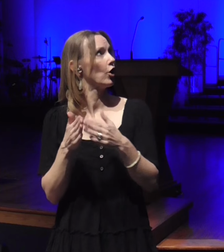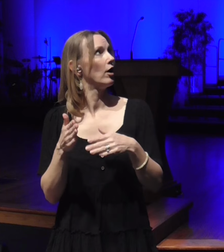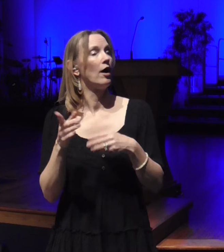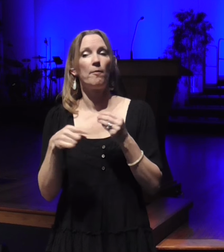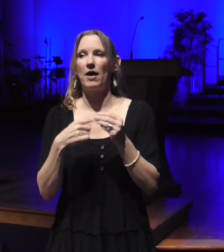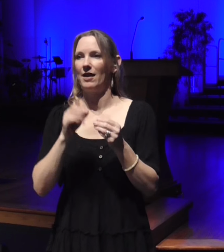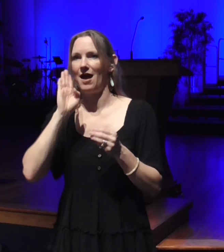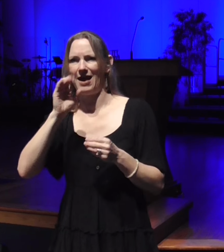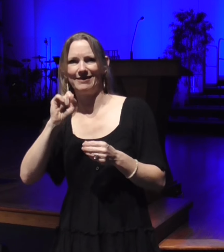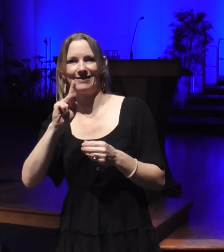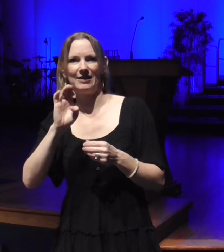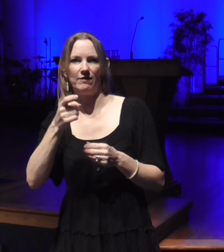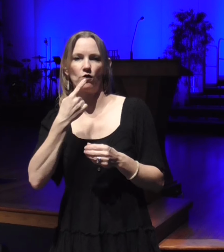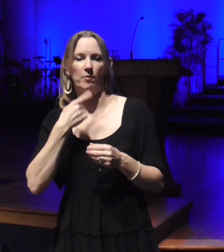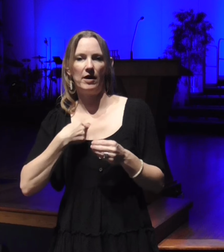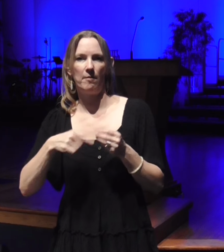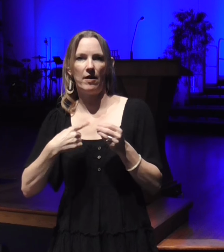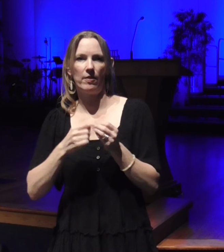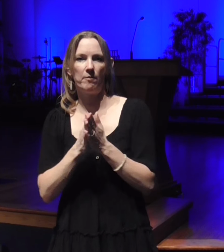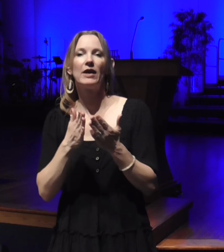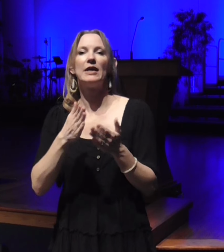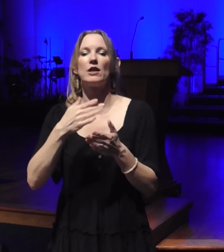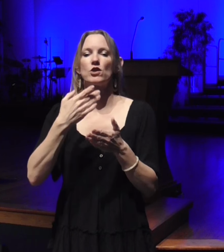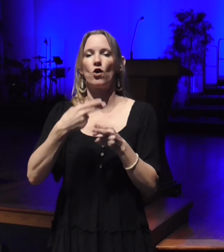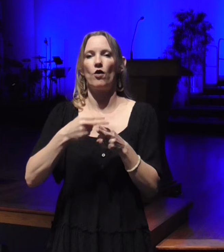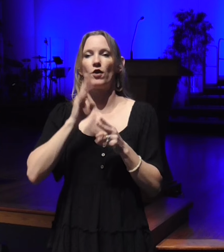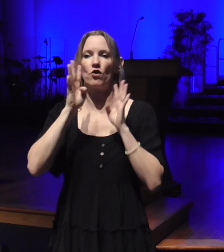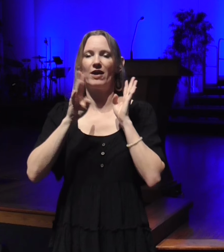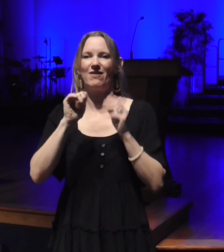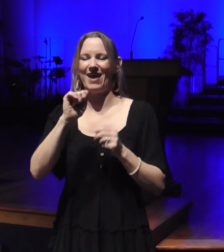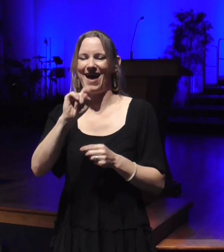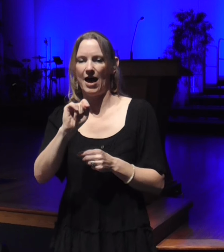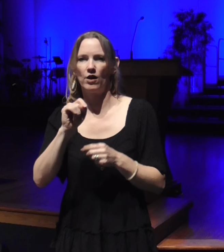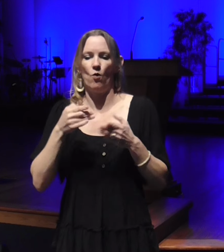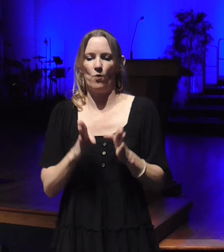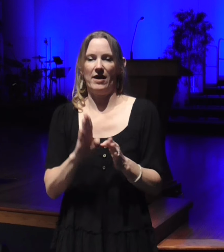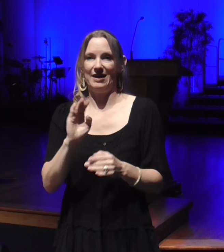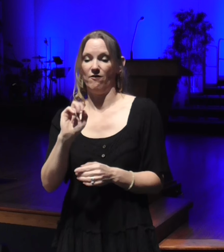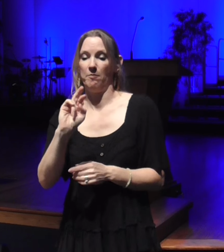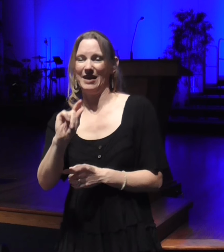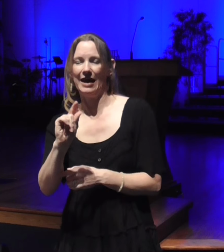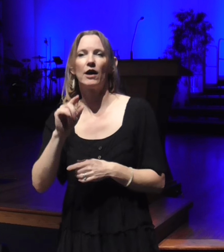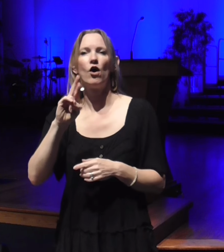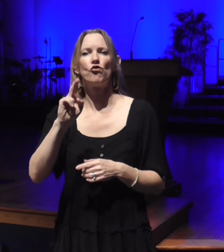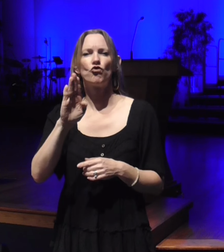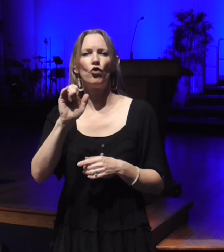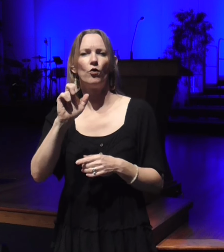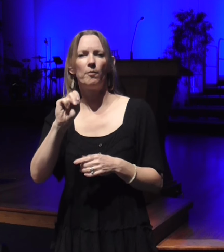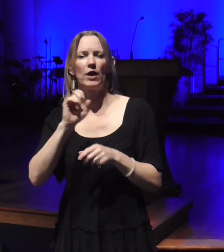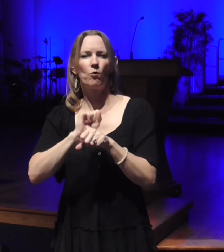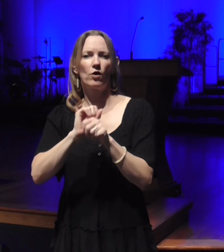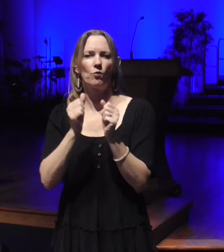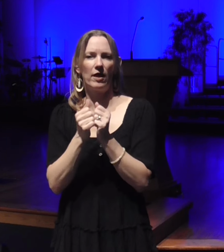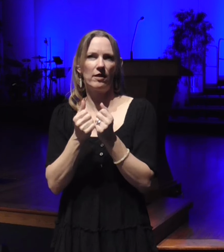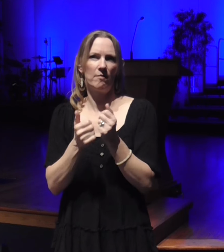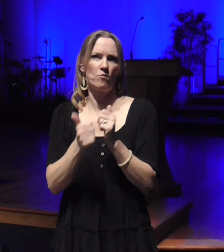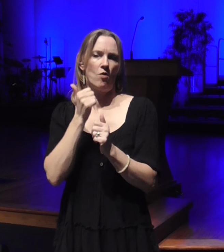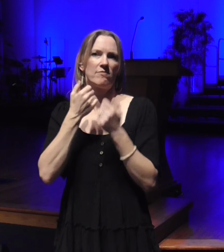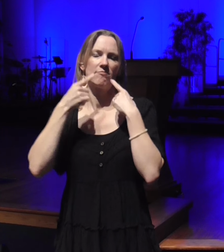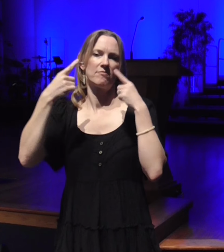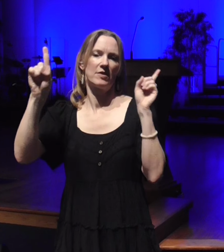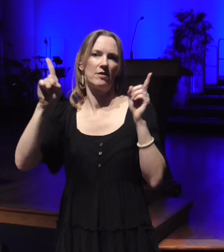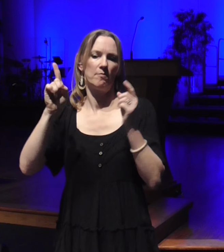Hey, Steve. It's called The Creative Act, A Way of Being. And Rubin has worked with some of the most accomplished